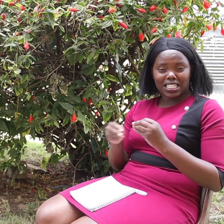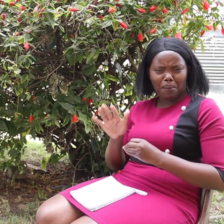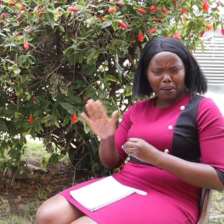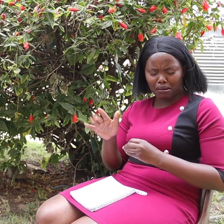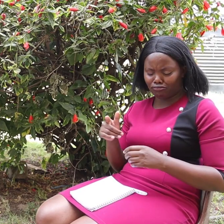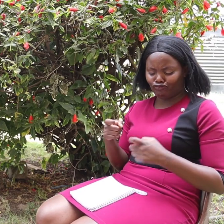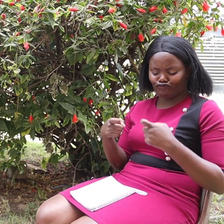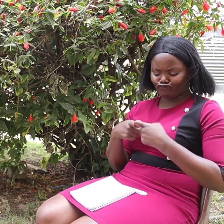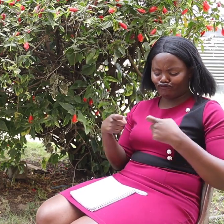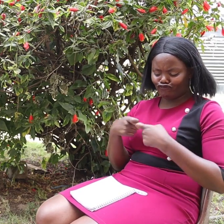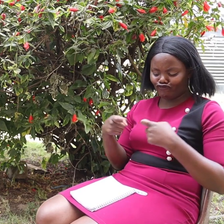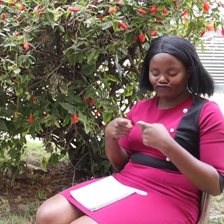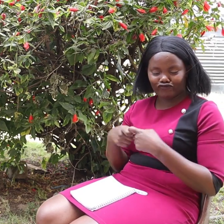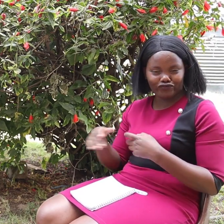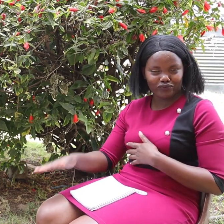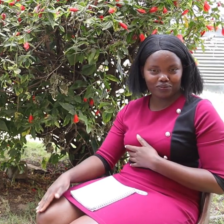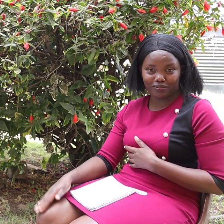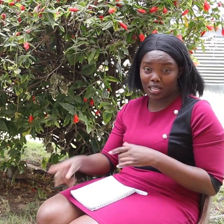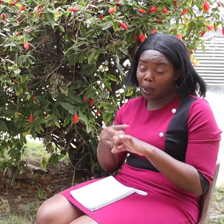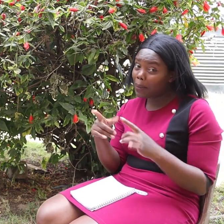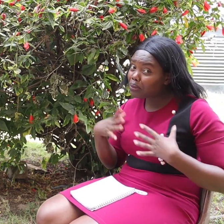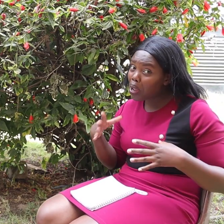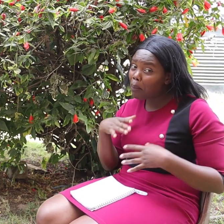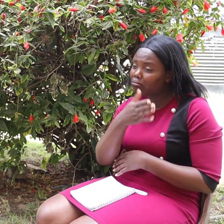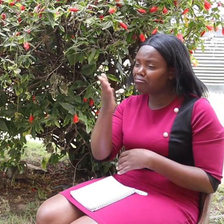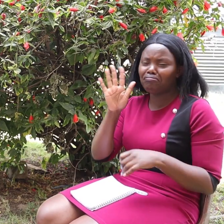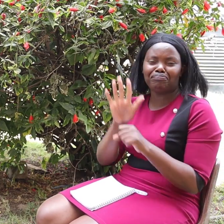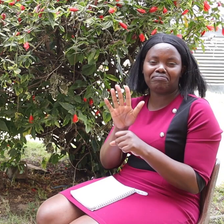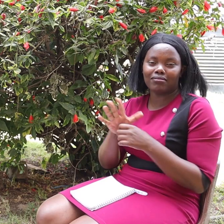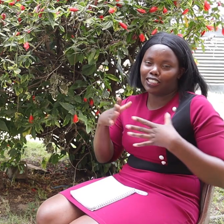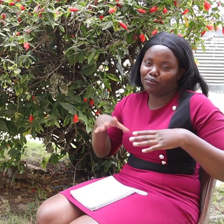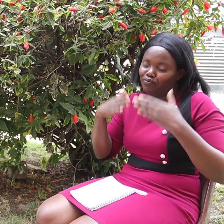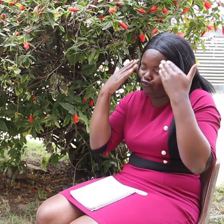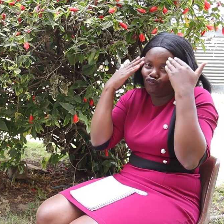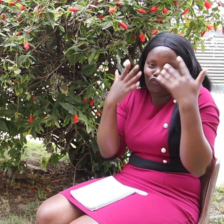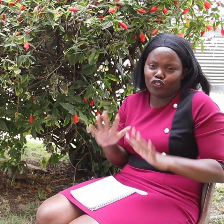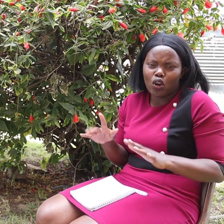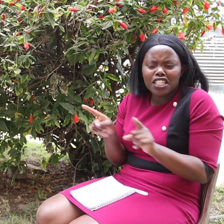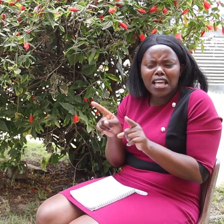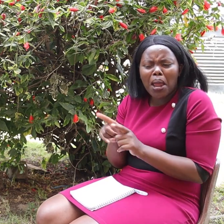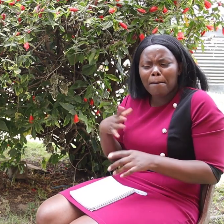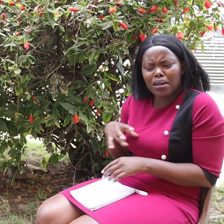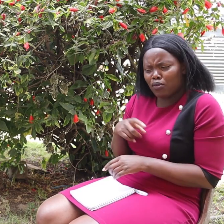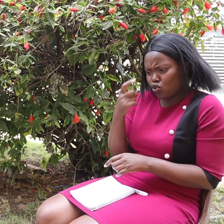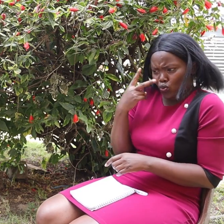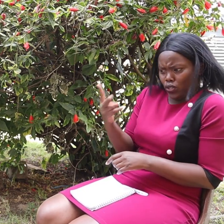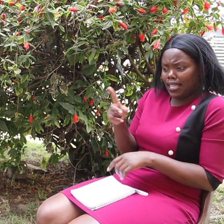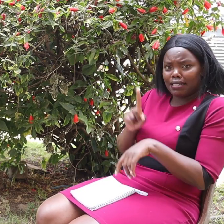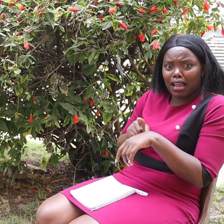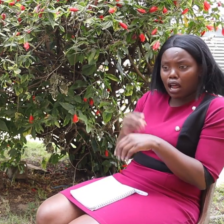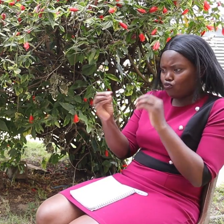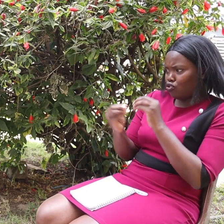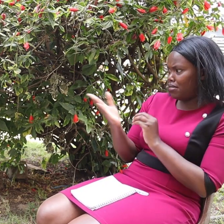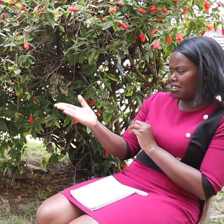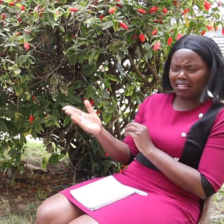disability. Now, her condition is with the joints of her leg that started with that. We know many people out there don't know about the same.